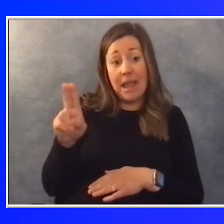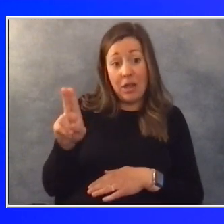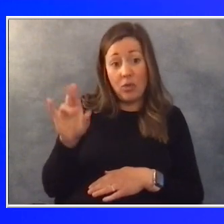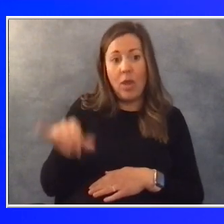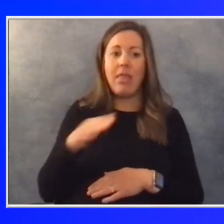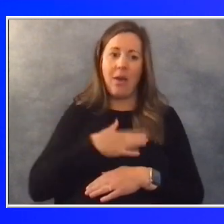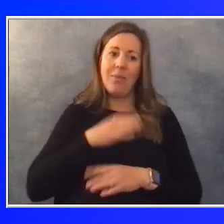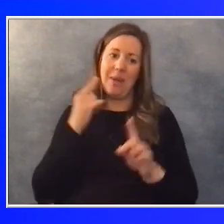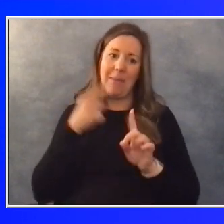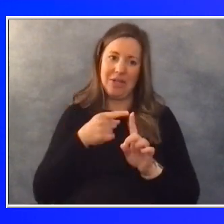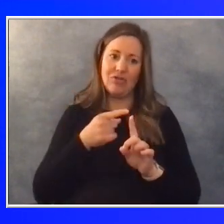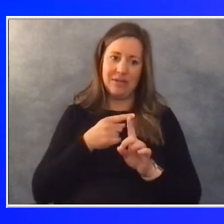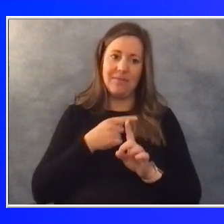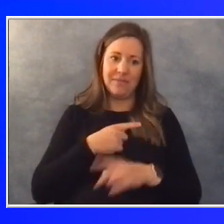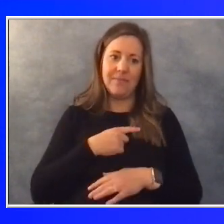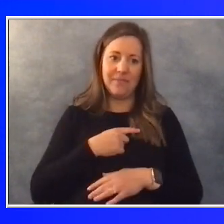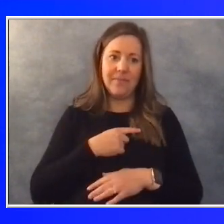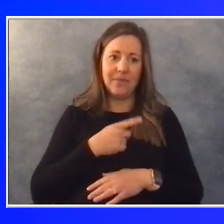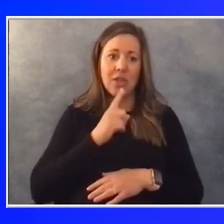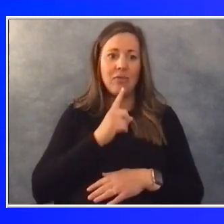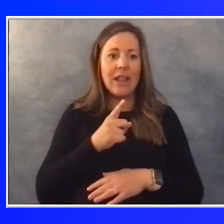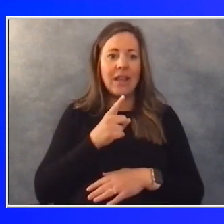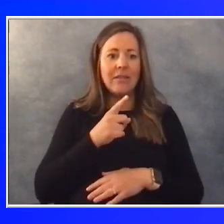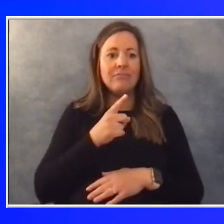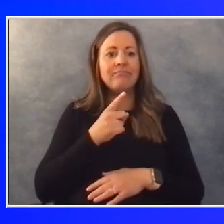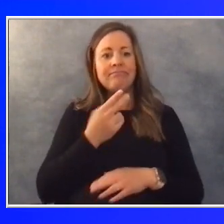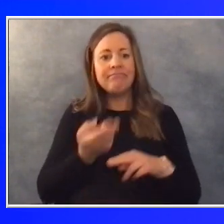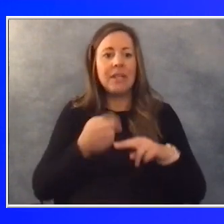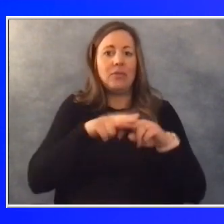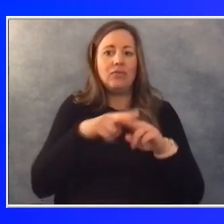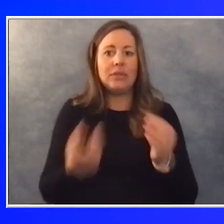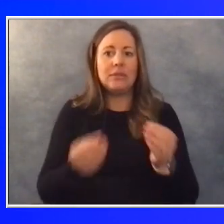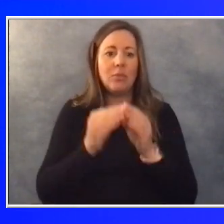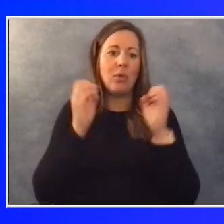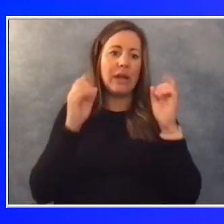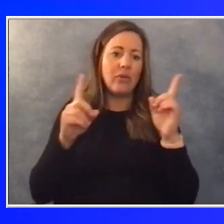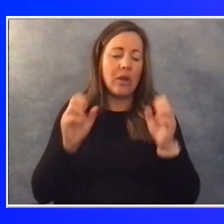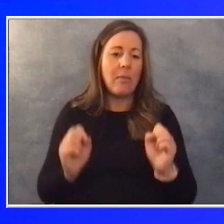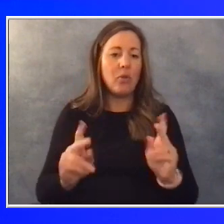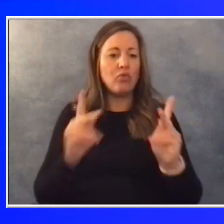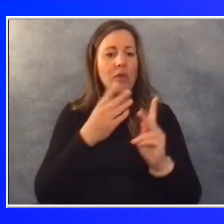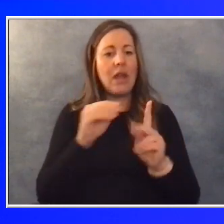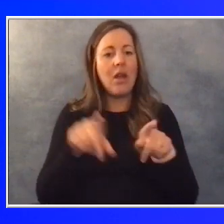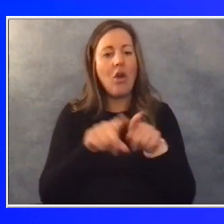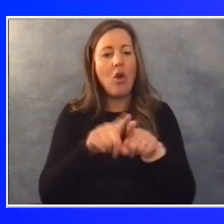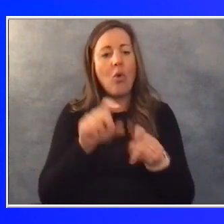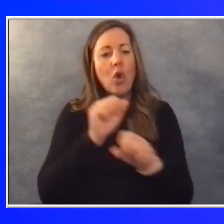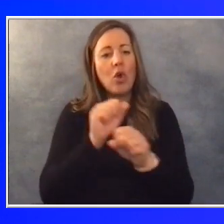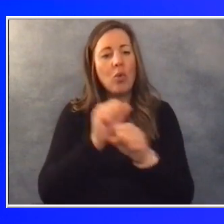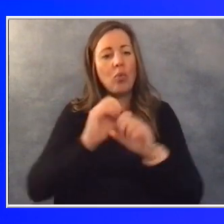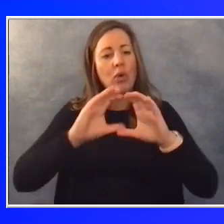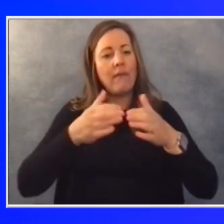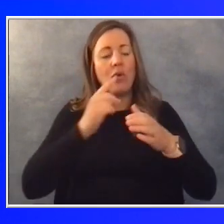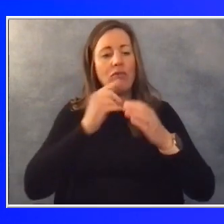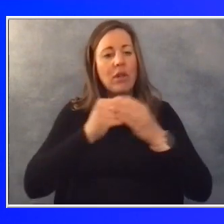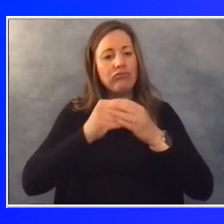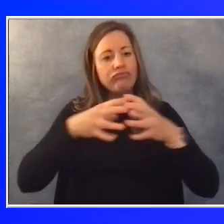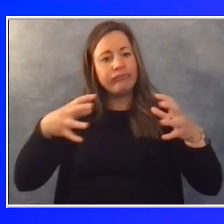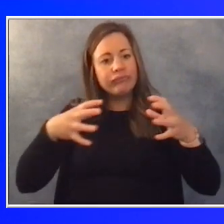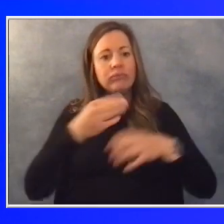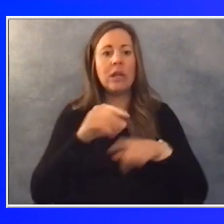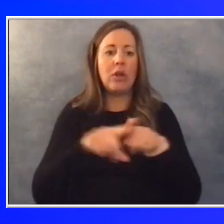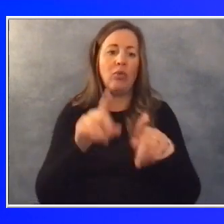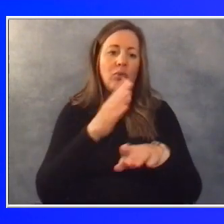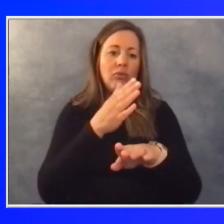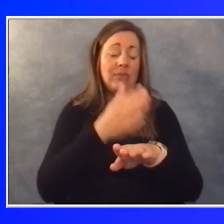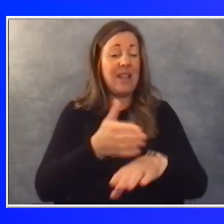to increase educational opportunities, increase workforce, and improve access to